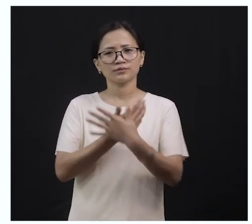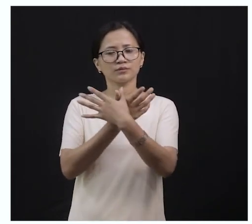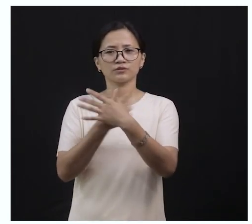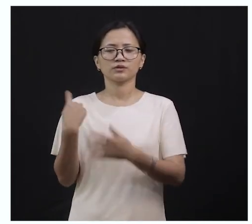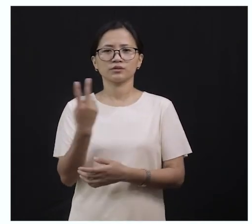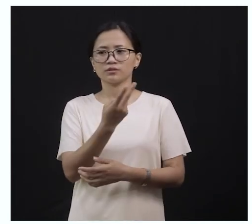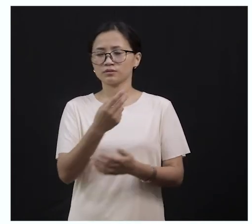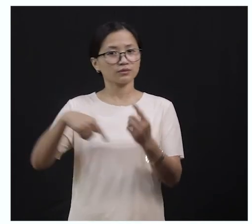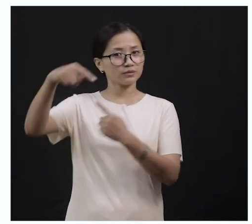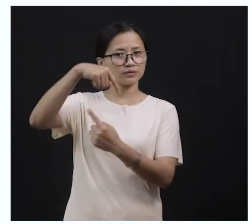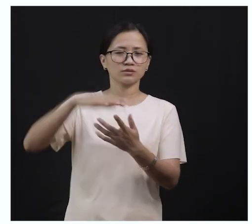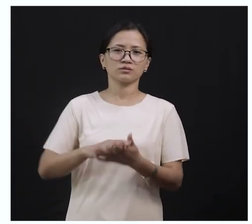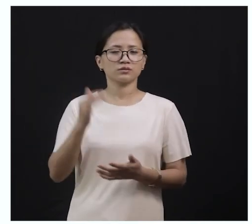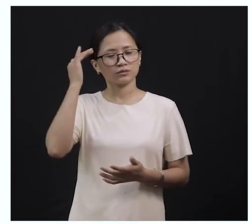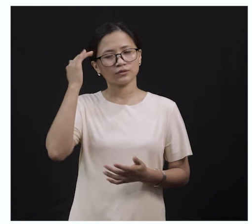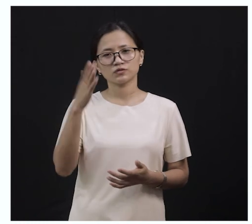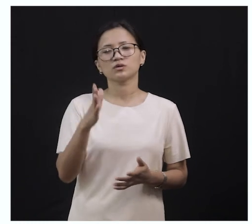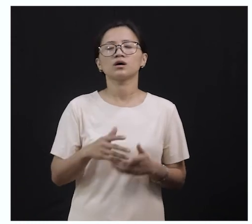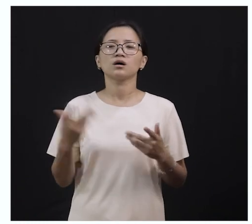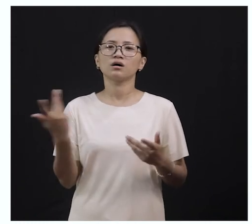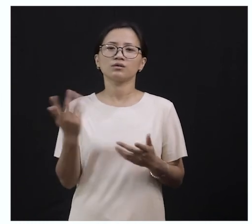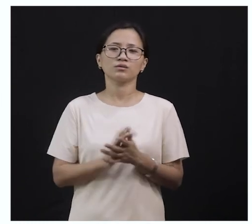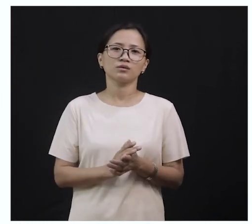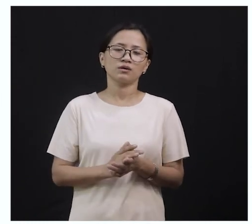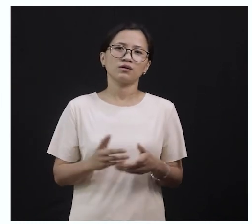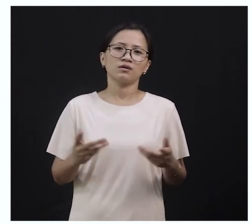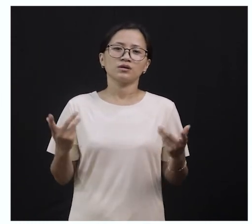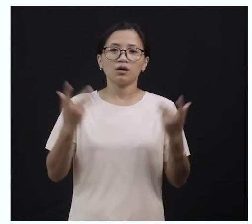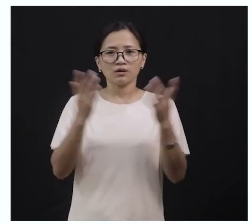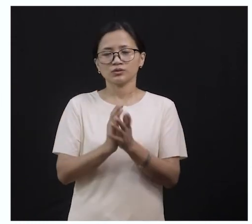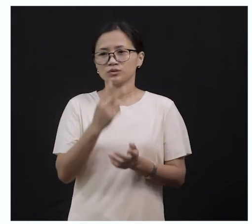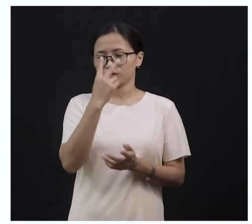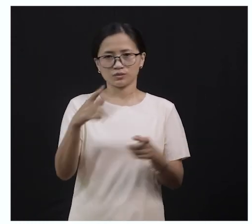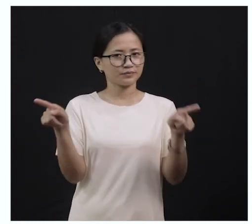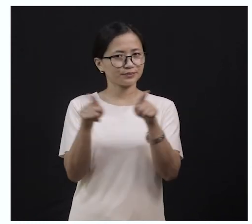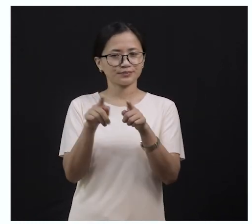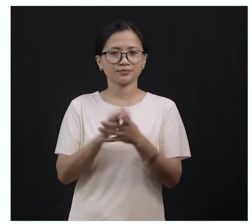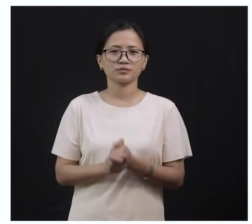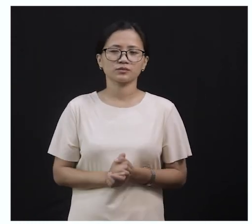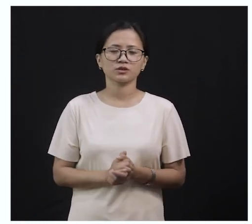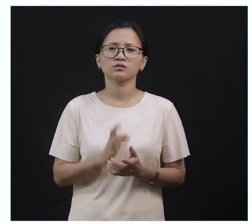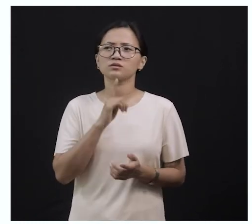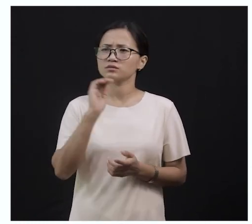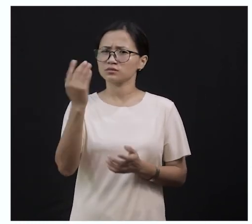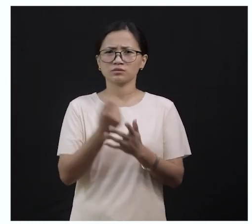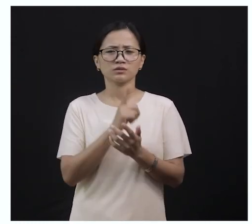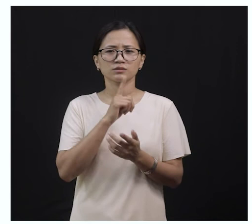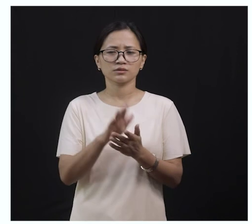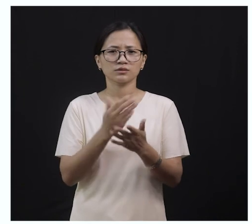butterflies around, we would have never known how to look like, right? When someone say about butterfly, we will